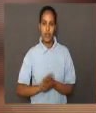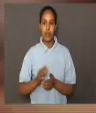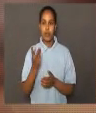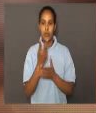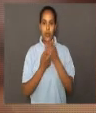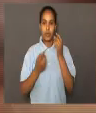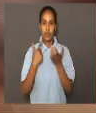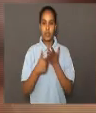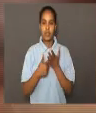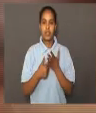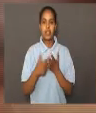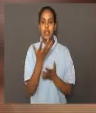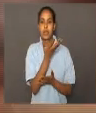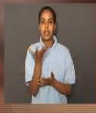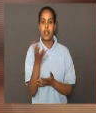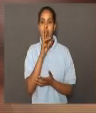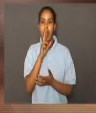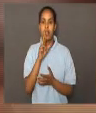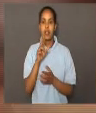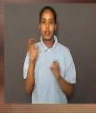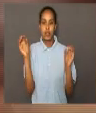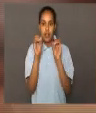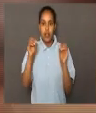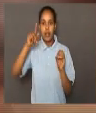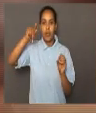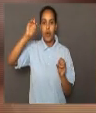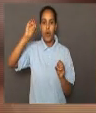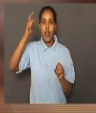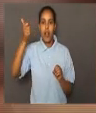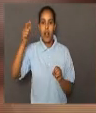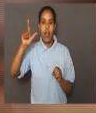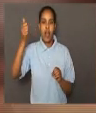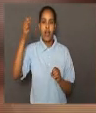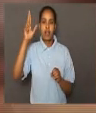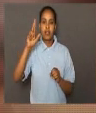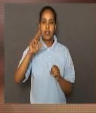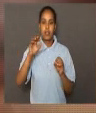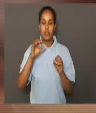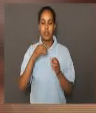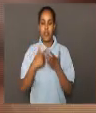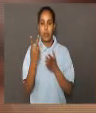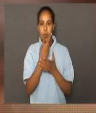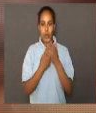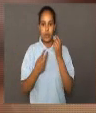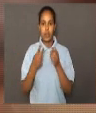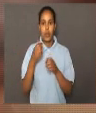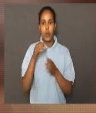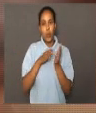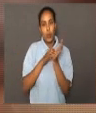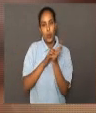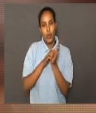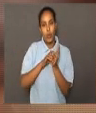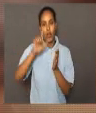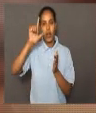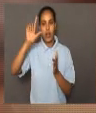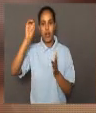Both of these substances are non-polar. They both experience weak